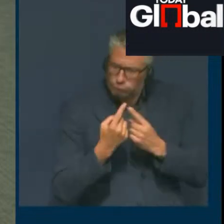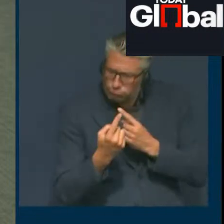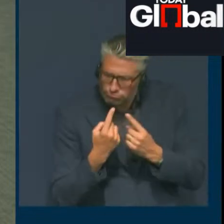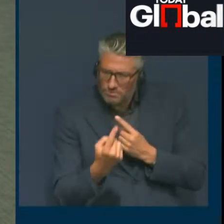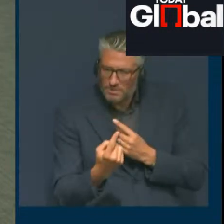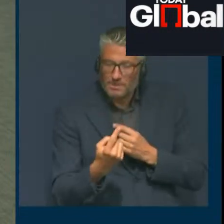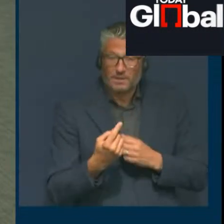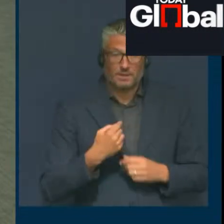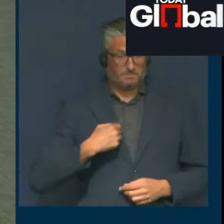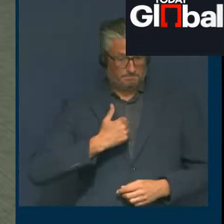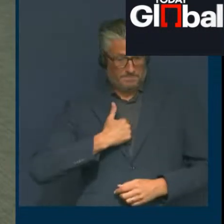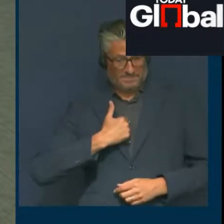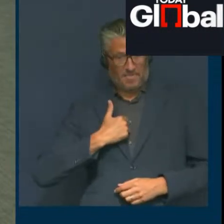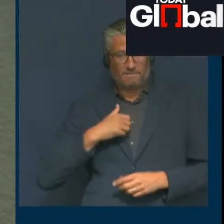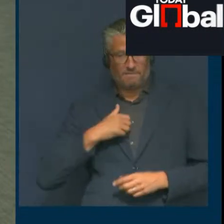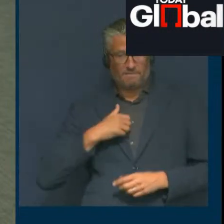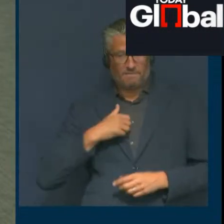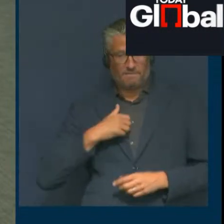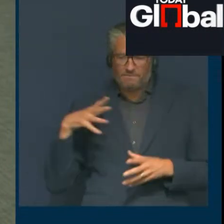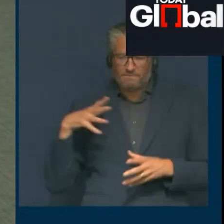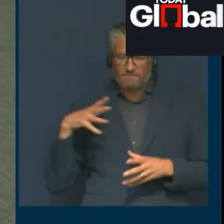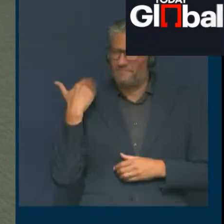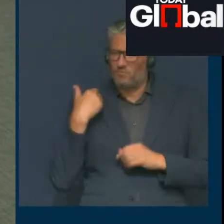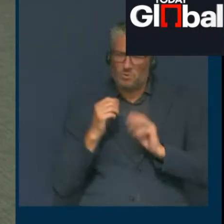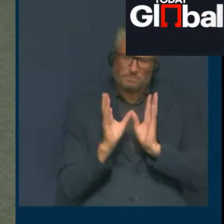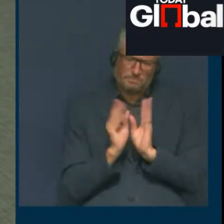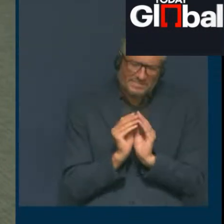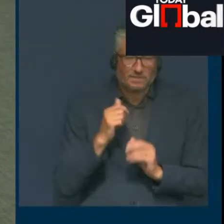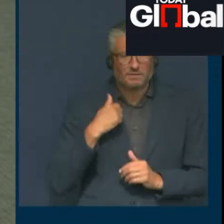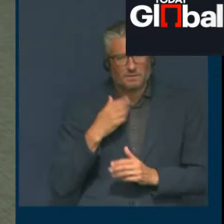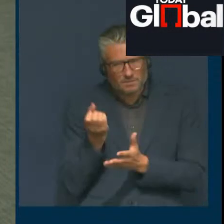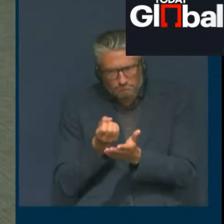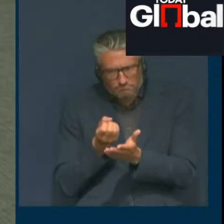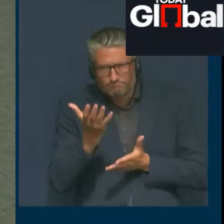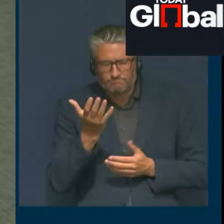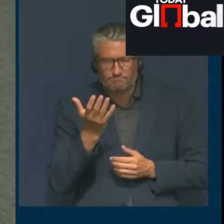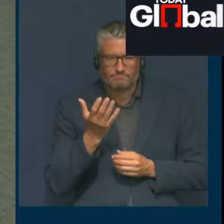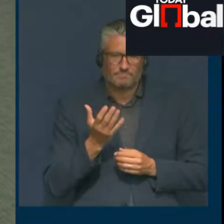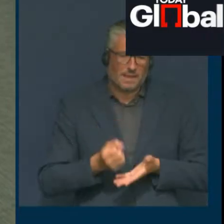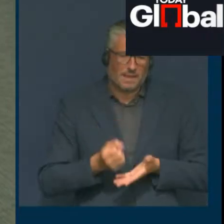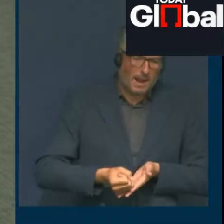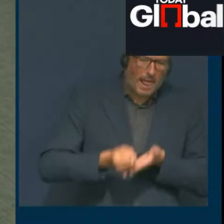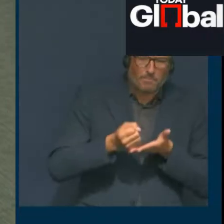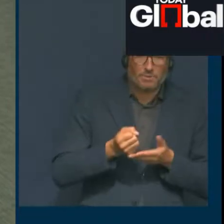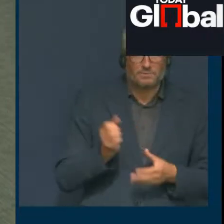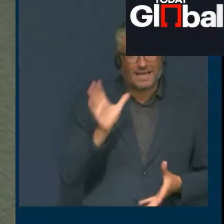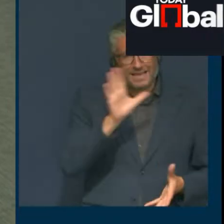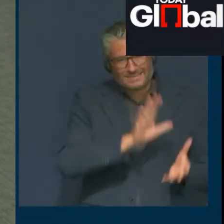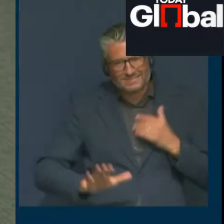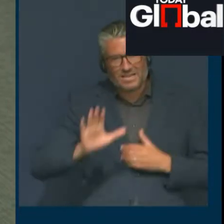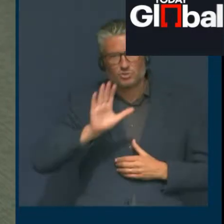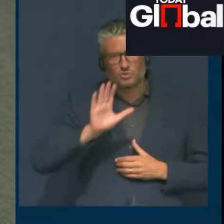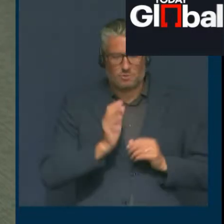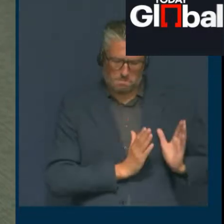part in sessions in order to draft a national plan of the rights of persons with disabilities in the